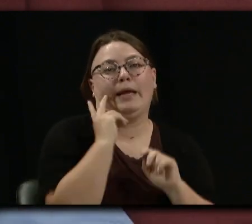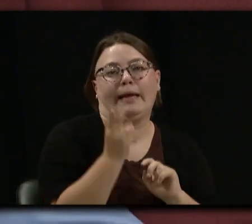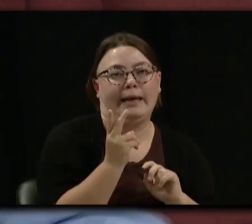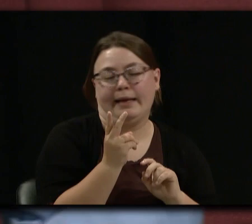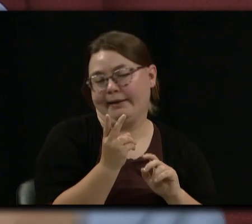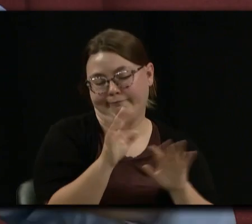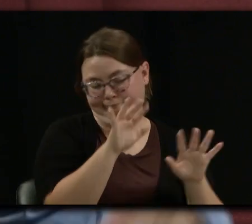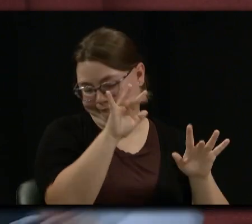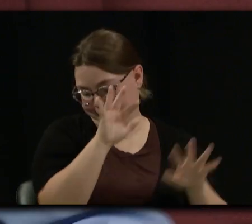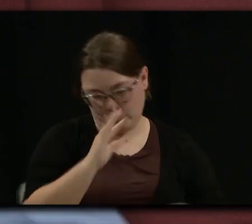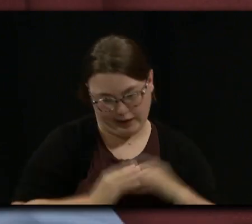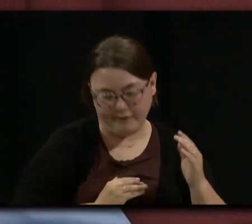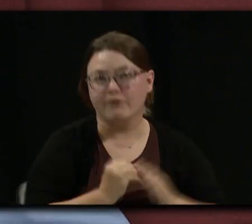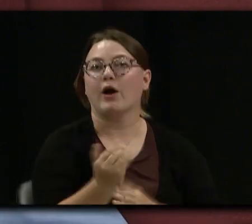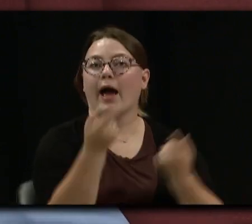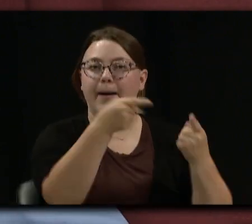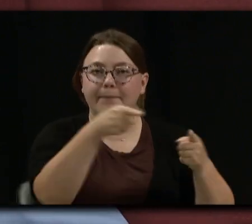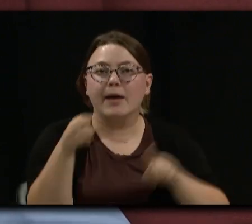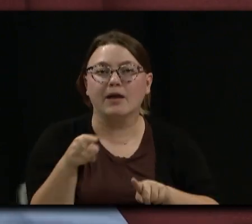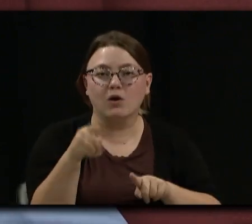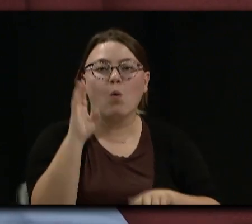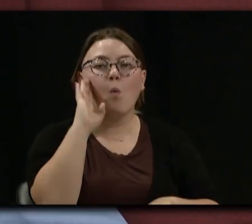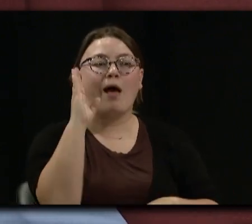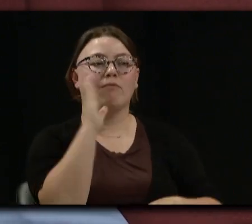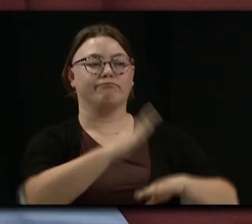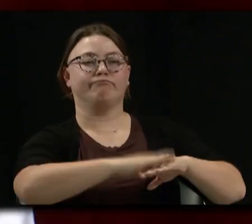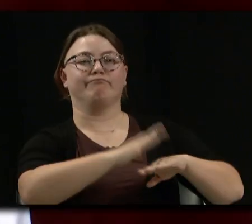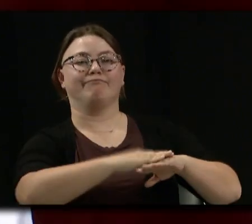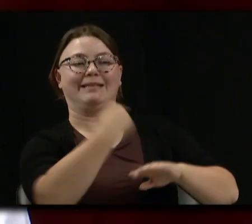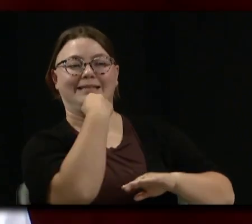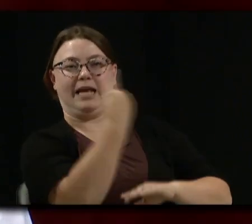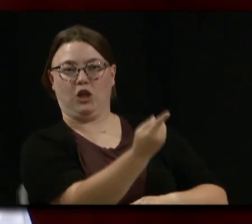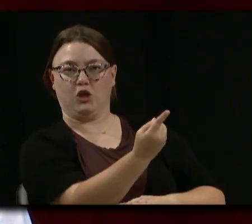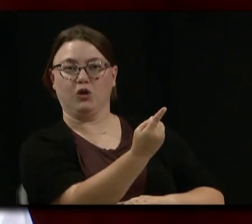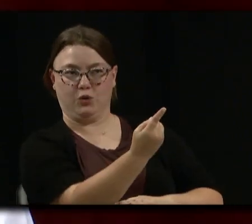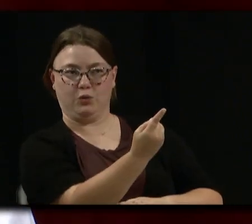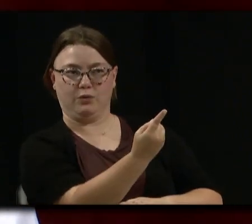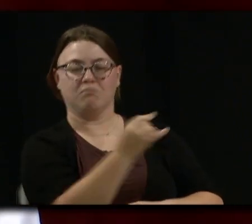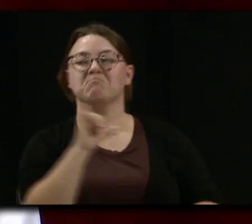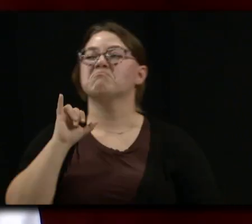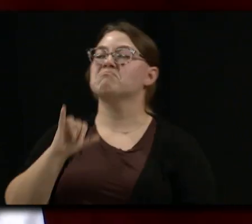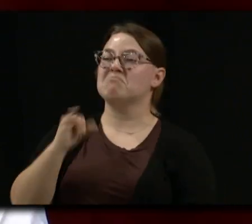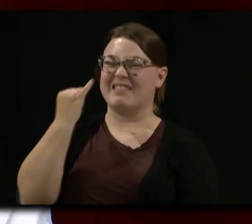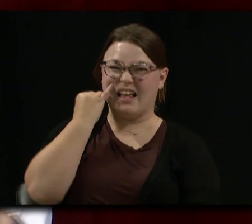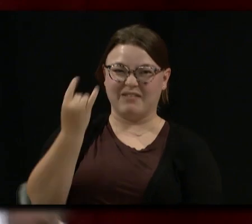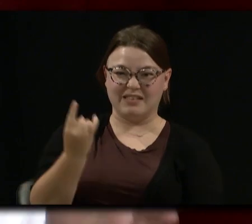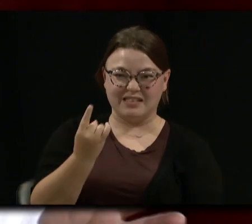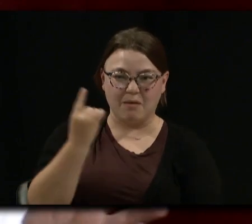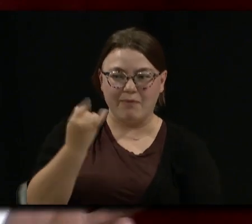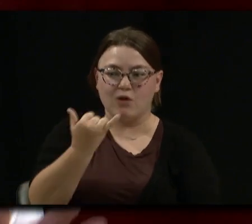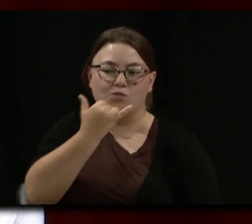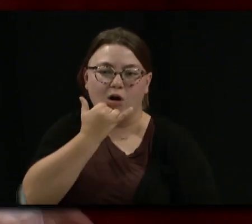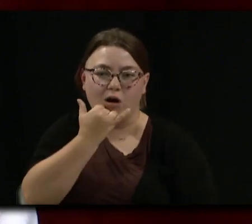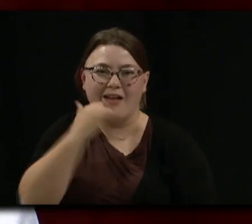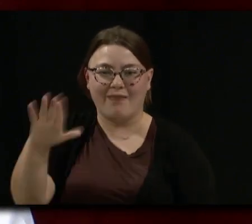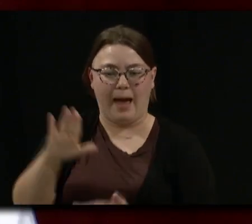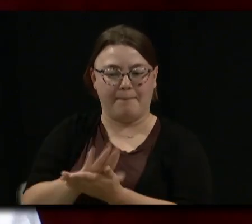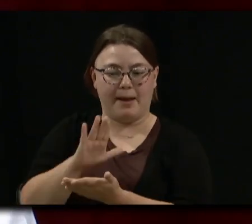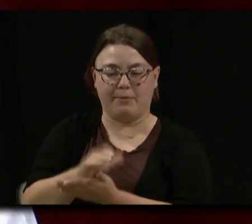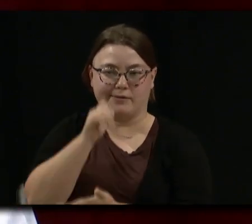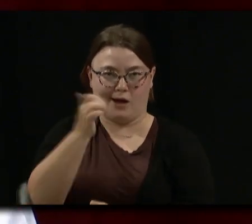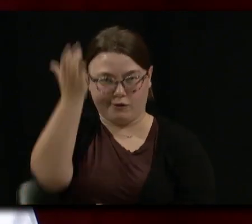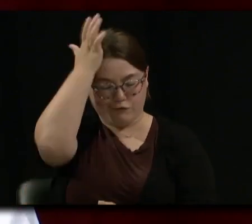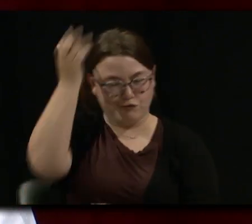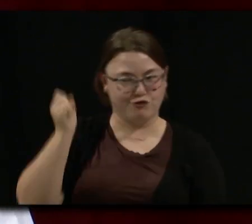four of your social, we'll get that information So from if you. for some reason something doesn't add up, it doesn't just get tossed, it's followed